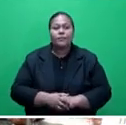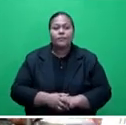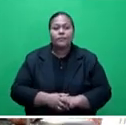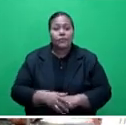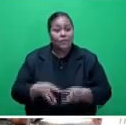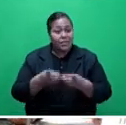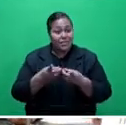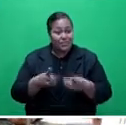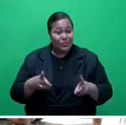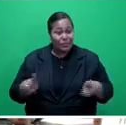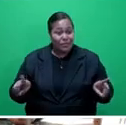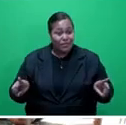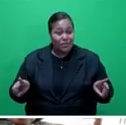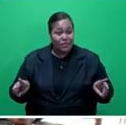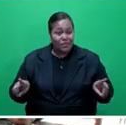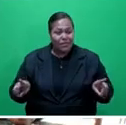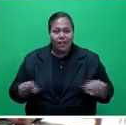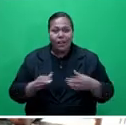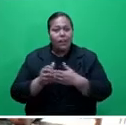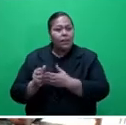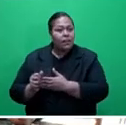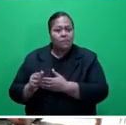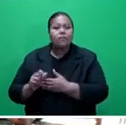Discrimination, Mr. Speaker, sir, leads to nothing.